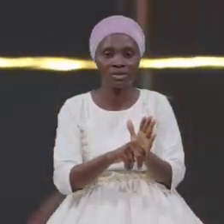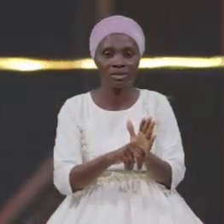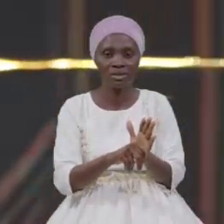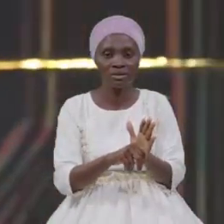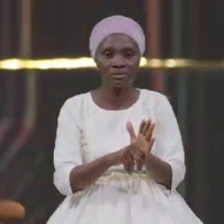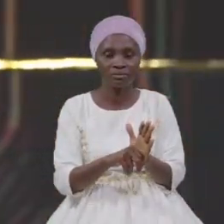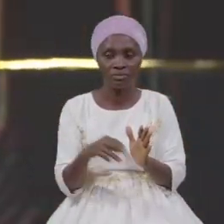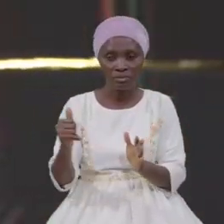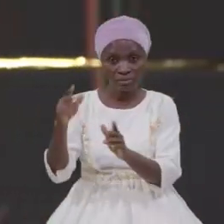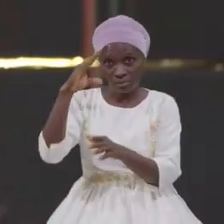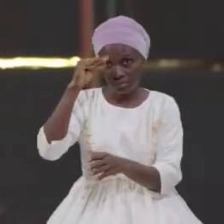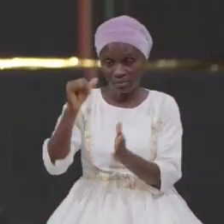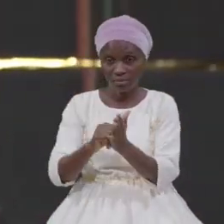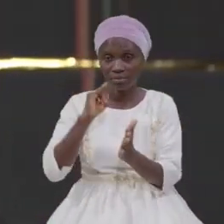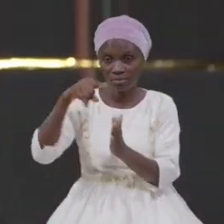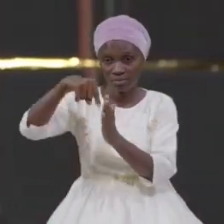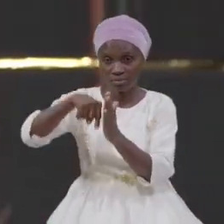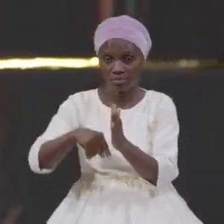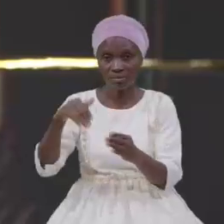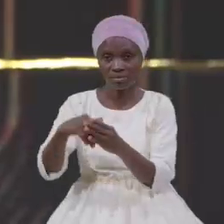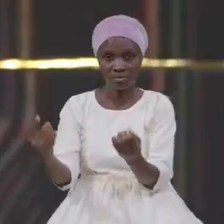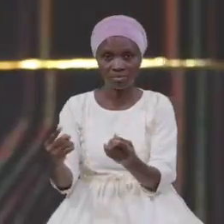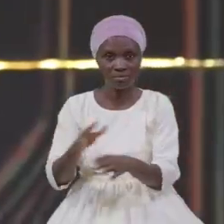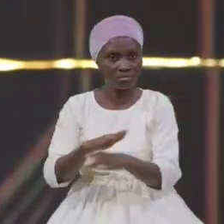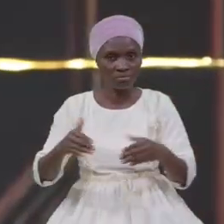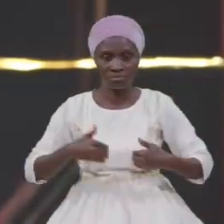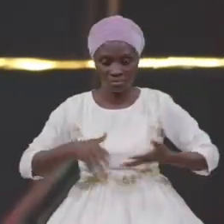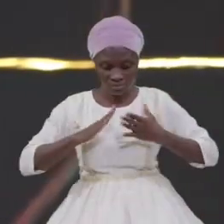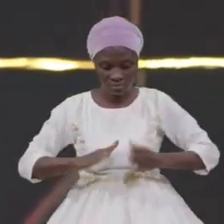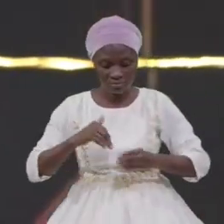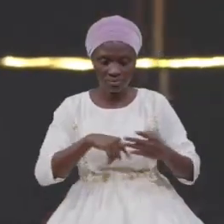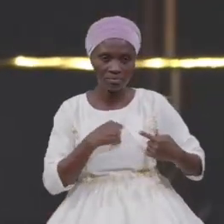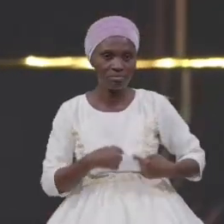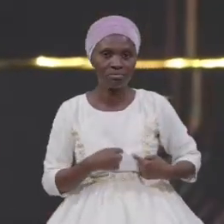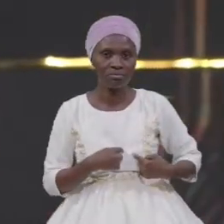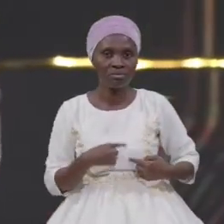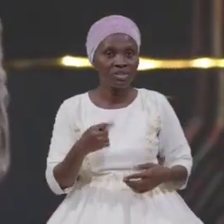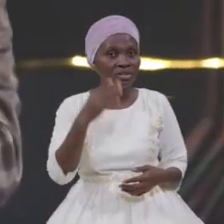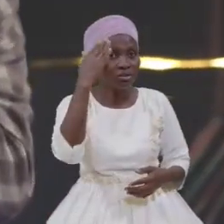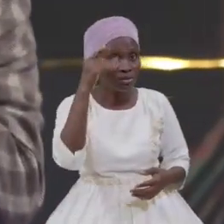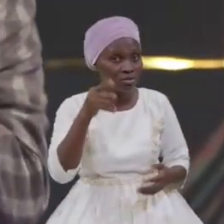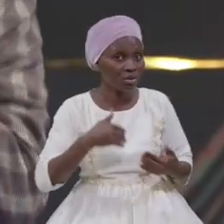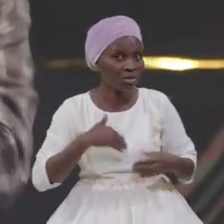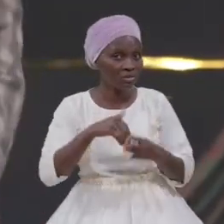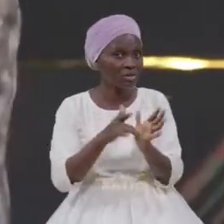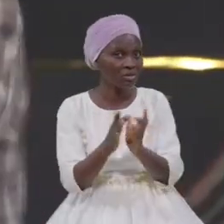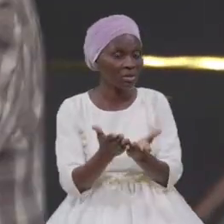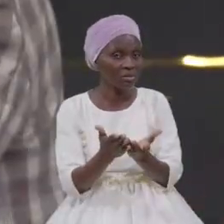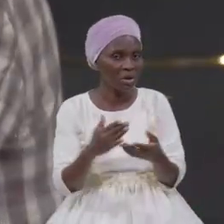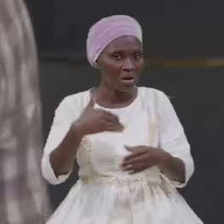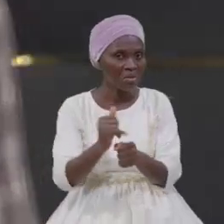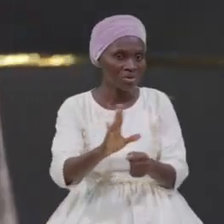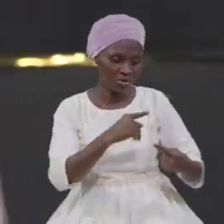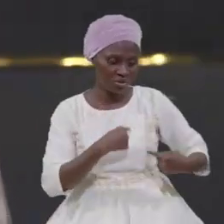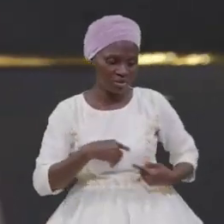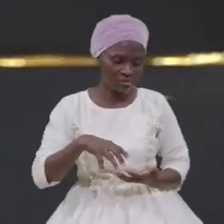it doesn't have peace of heart. The knowledge you have in the Bible troubles your heart. Because you know you